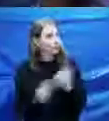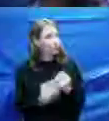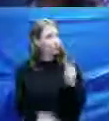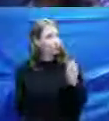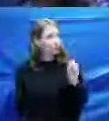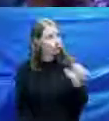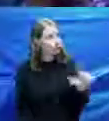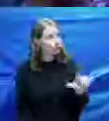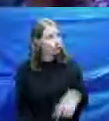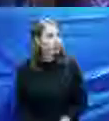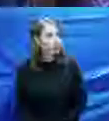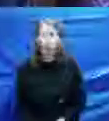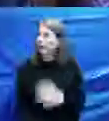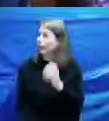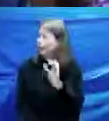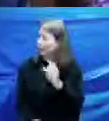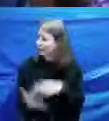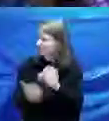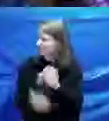is?